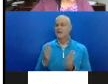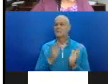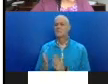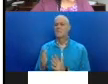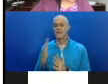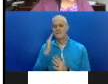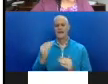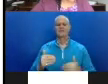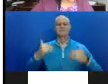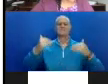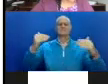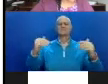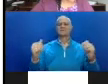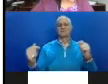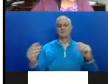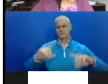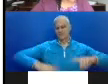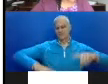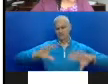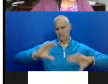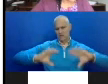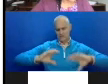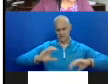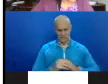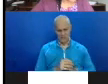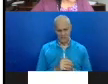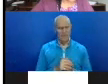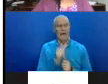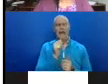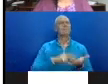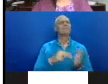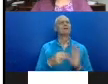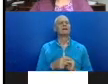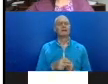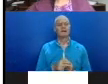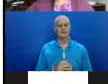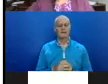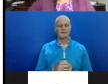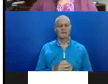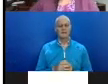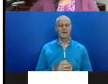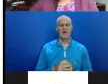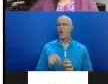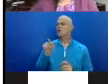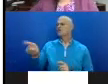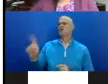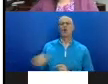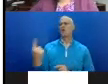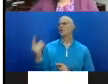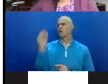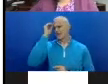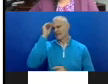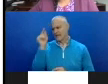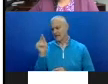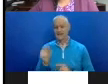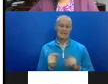conversations as well. And it's not just about leaving it, in this case, for her to think about. It's also for him